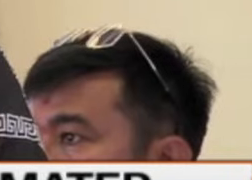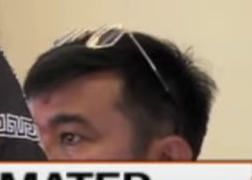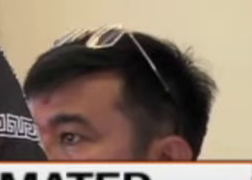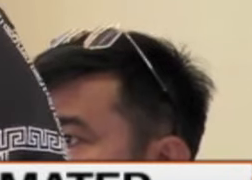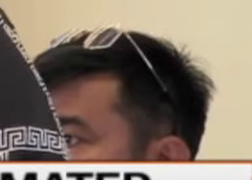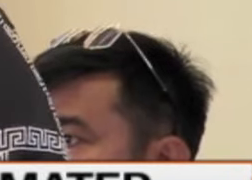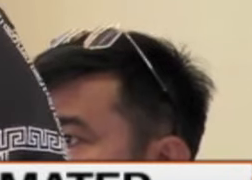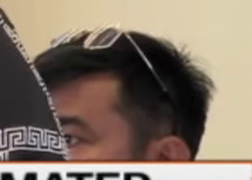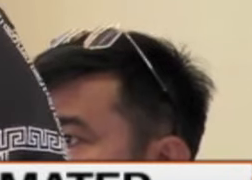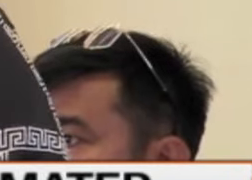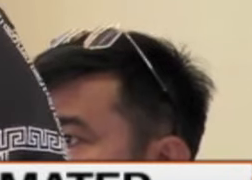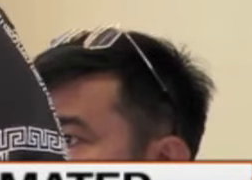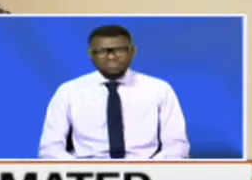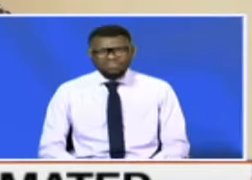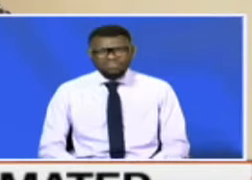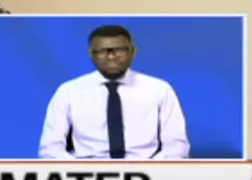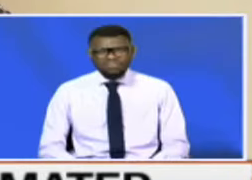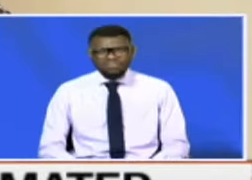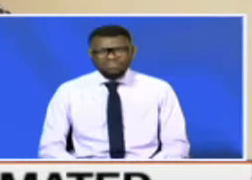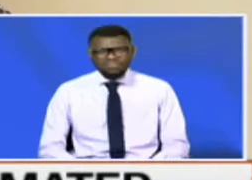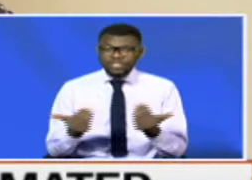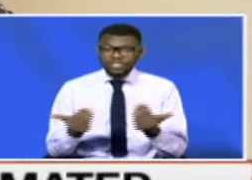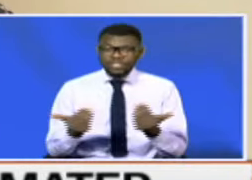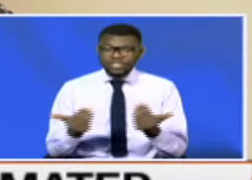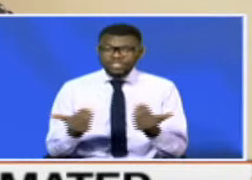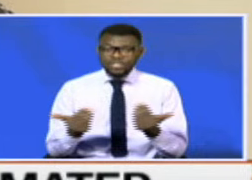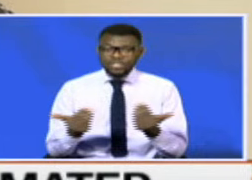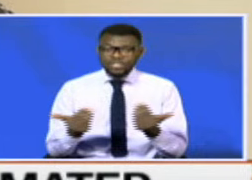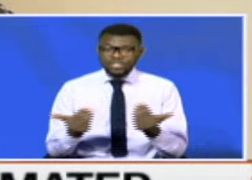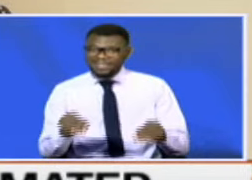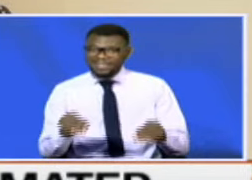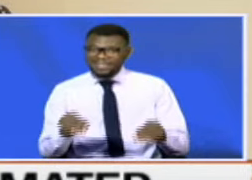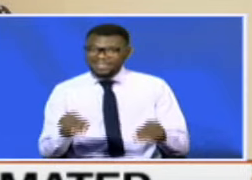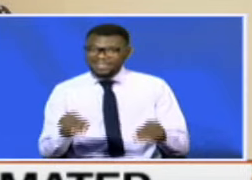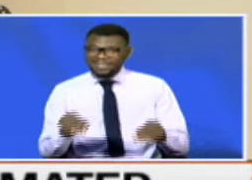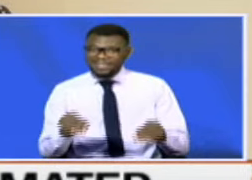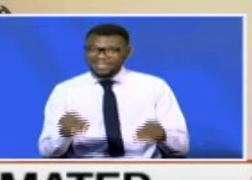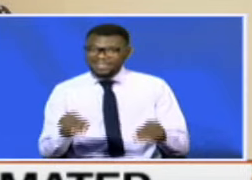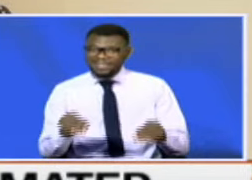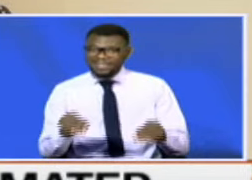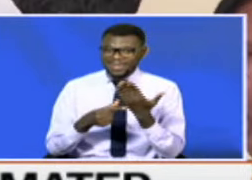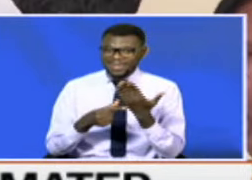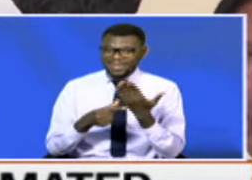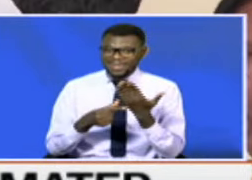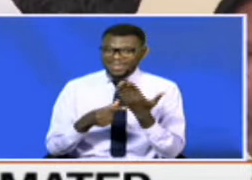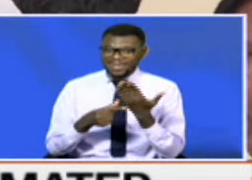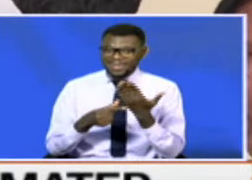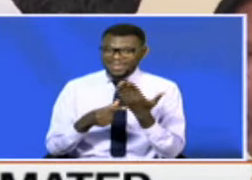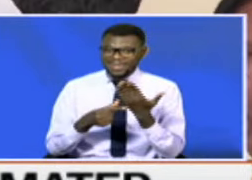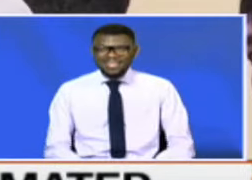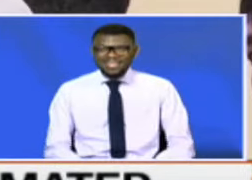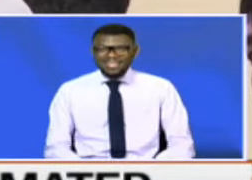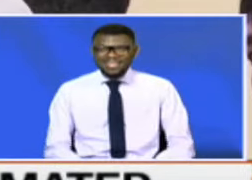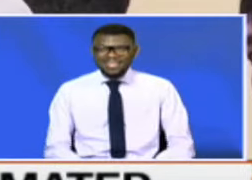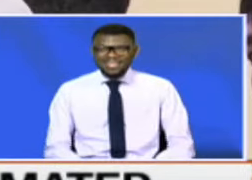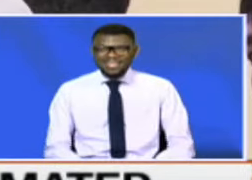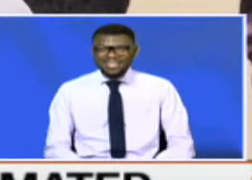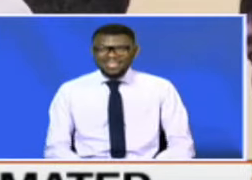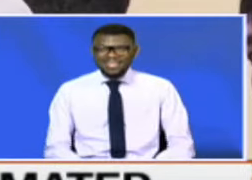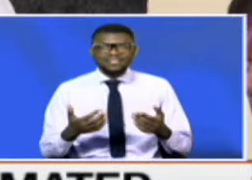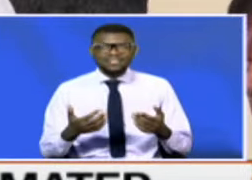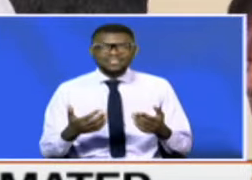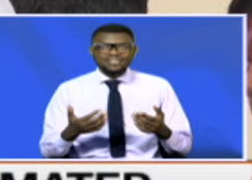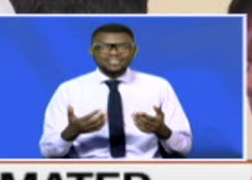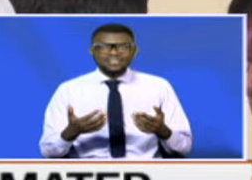children living with disability to be named after Hasuu. Kimbarani, for example, was a 50 years